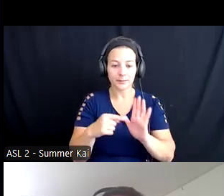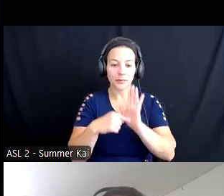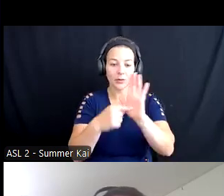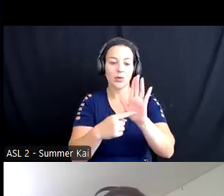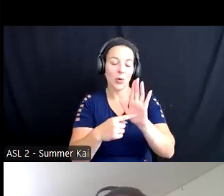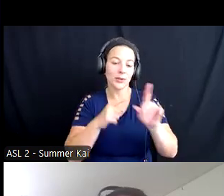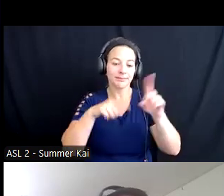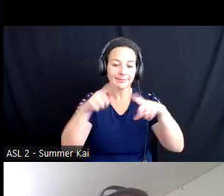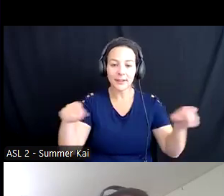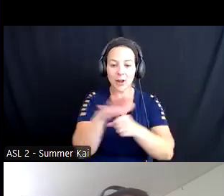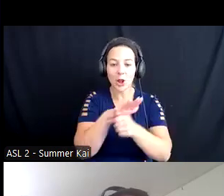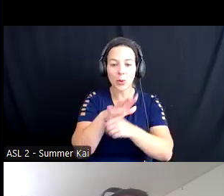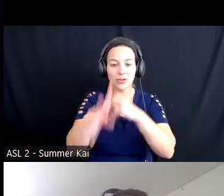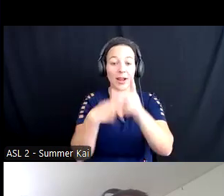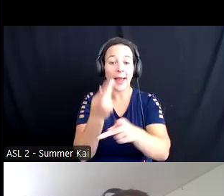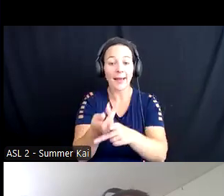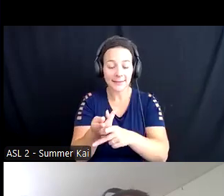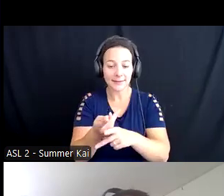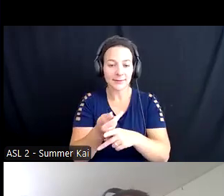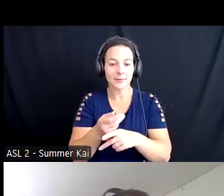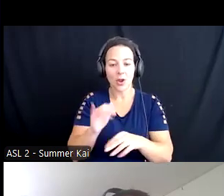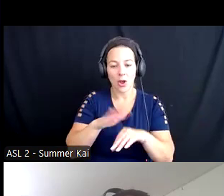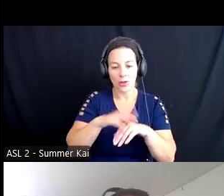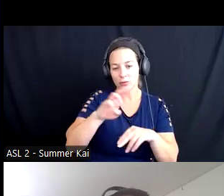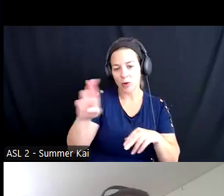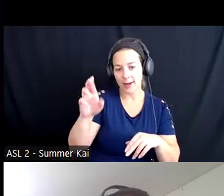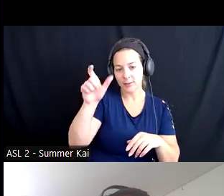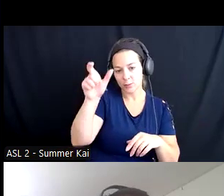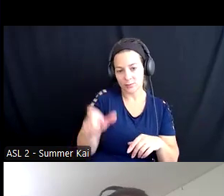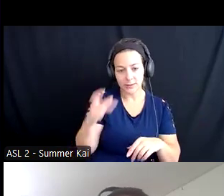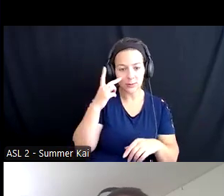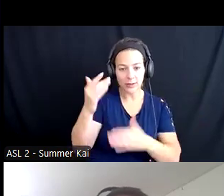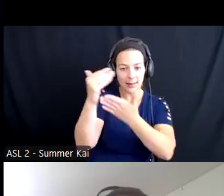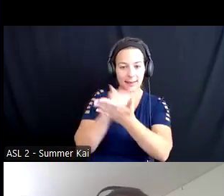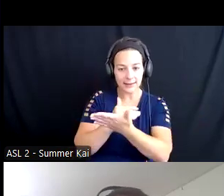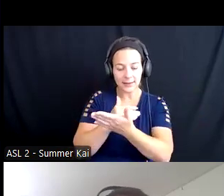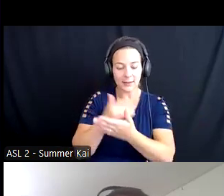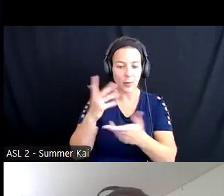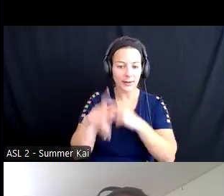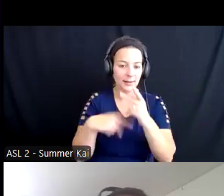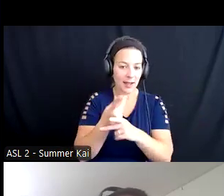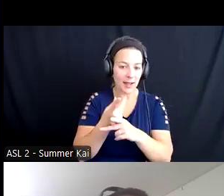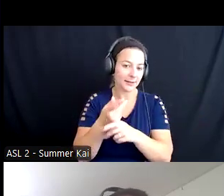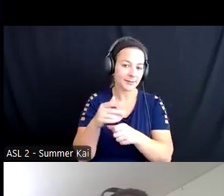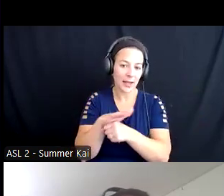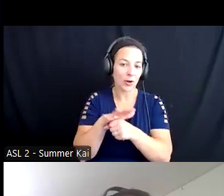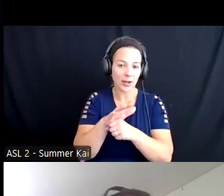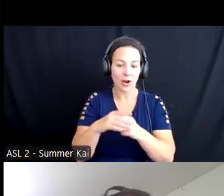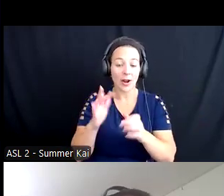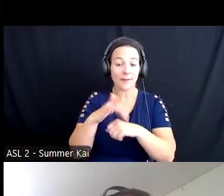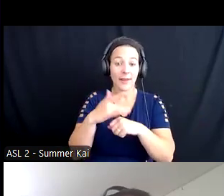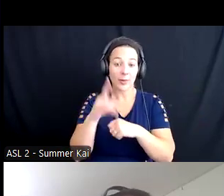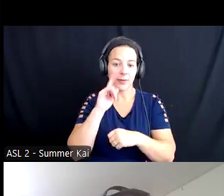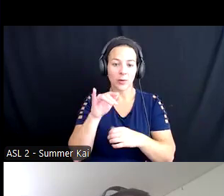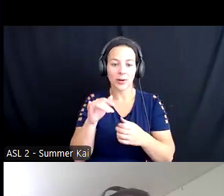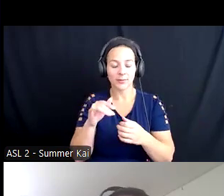types over here on the right-hand side that are available to residents of Sacramento County in this case, and